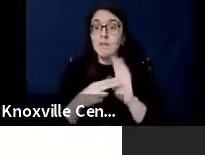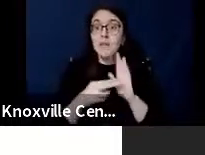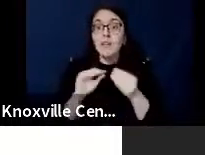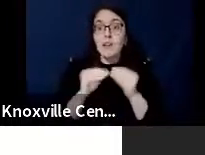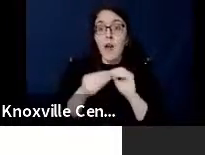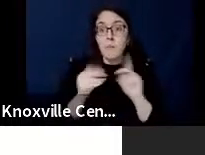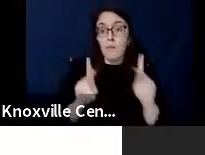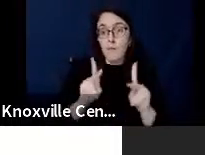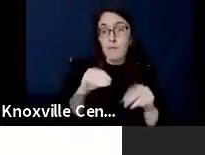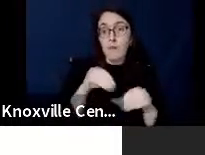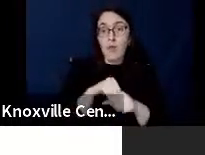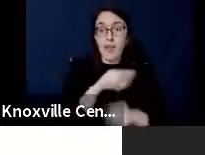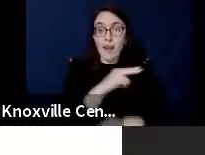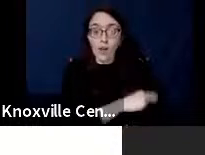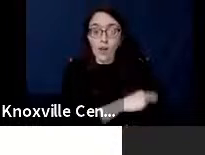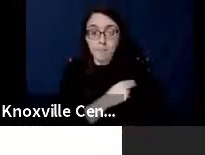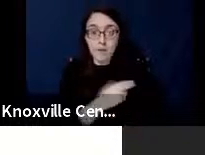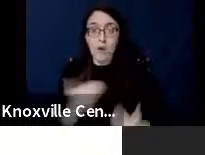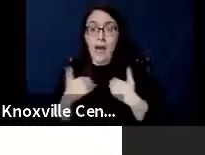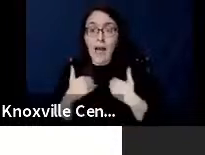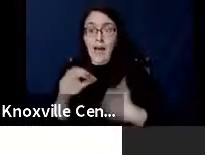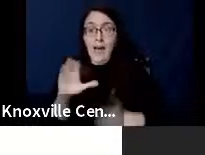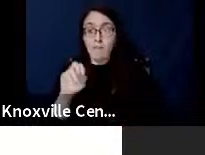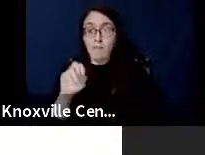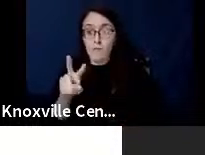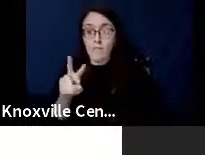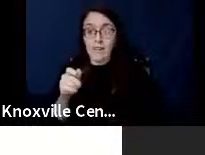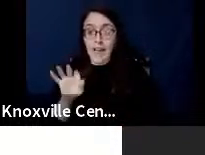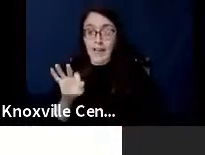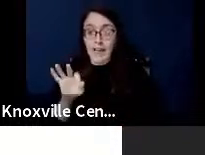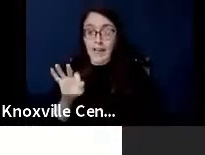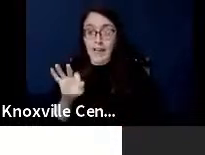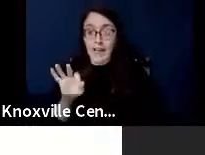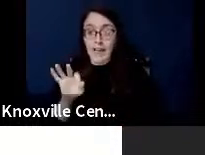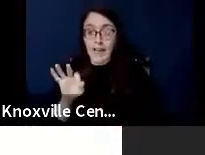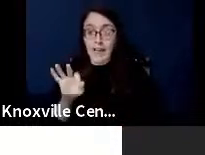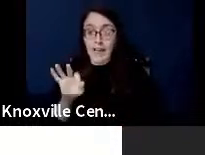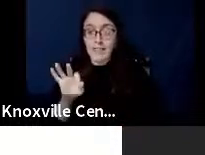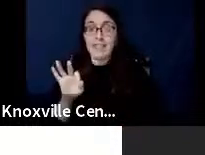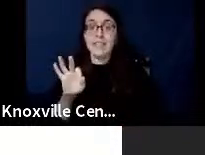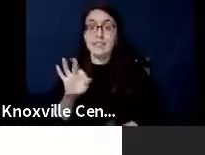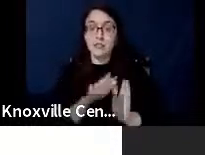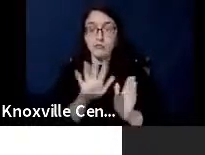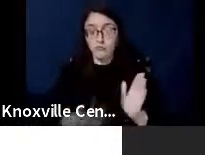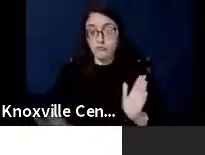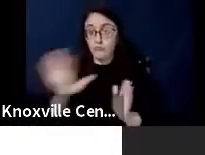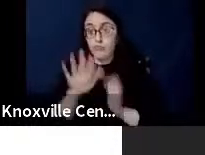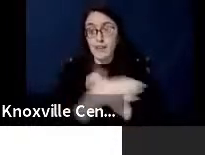hospitals with COVID-19 across those counties on each day. And so